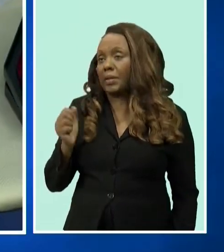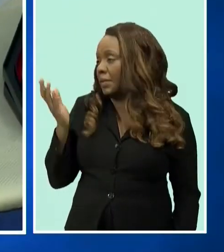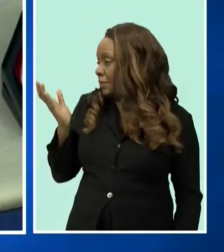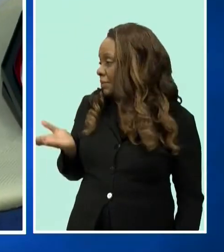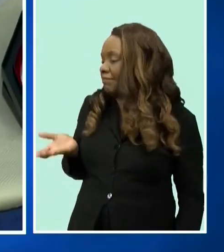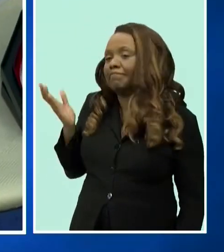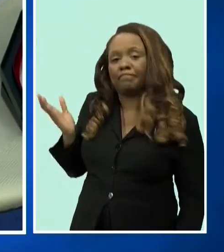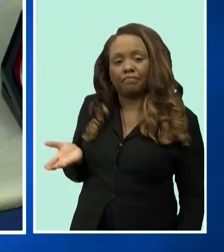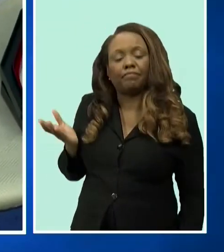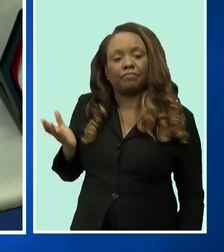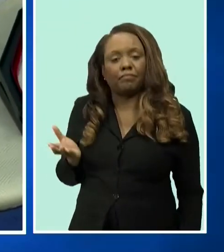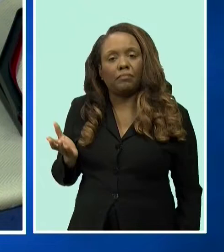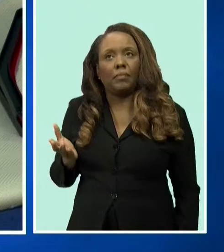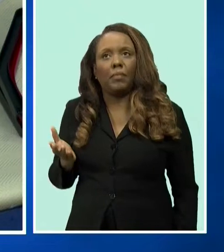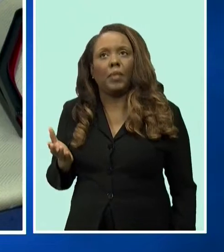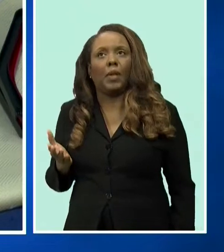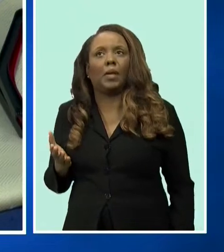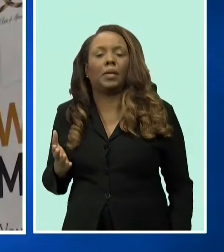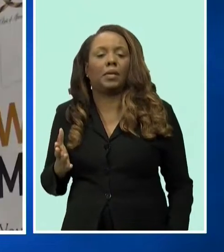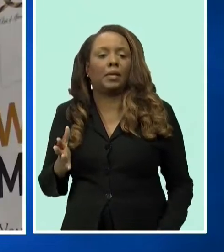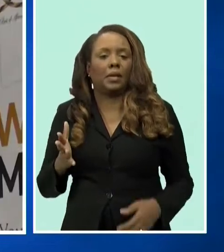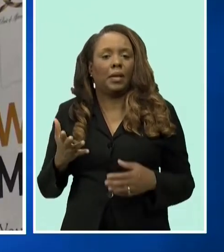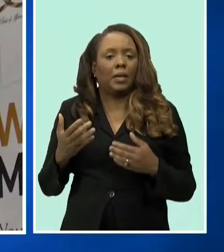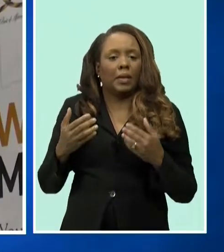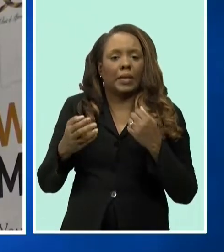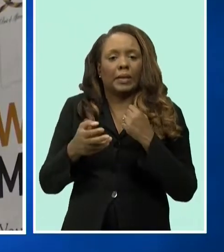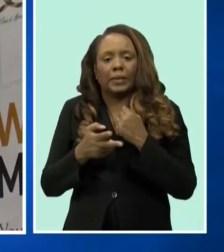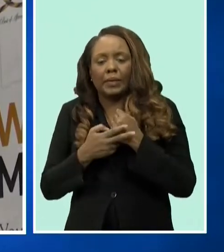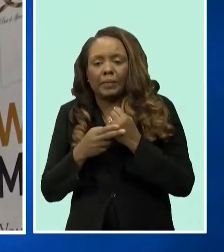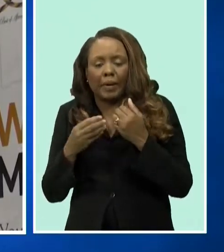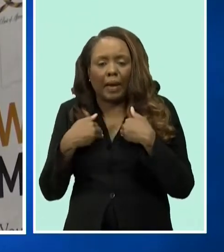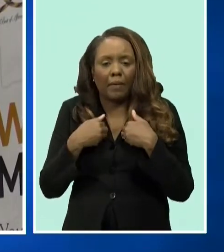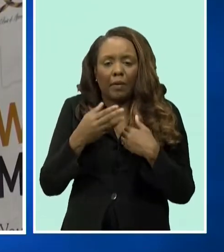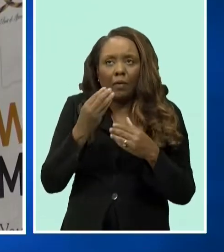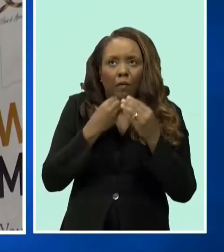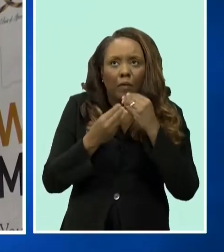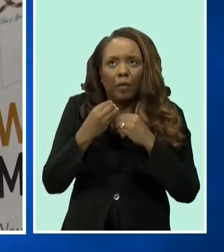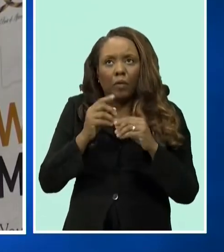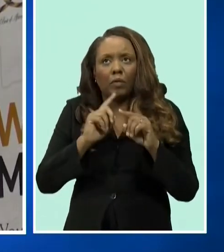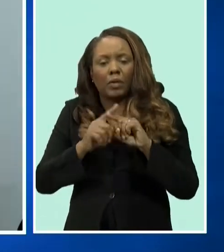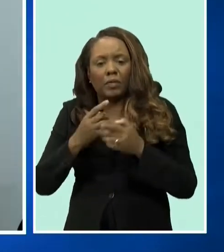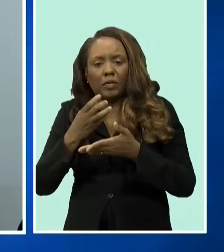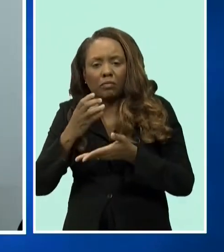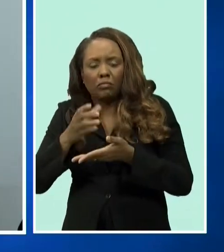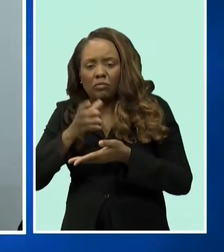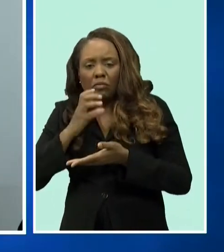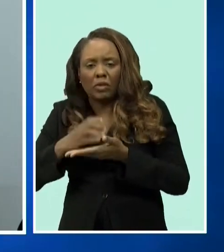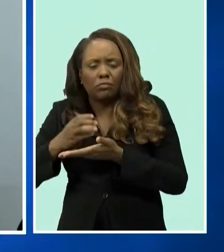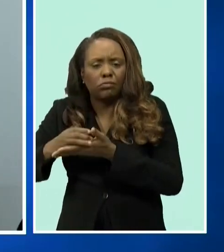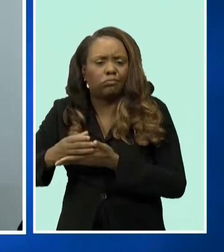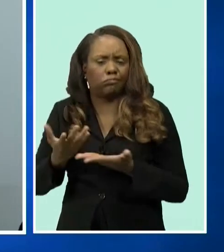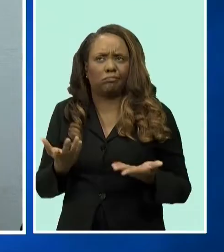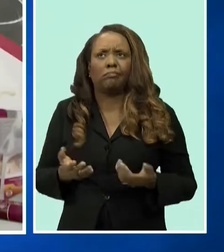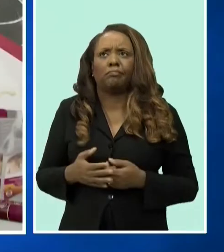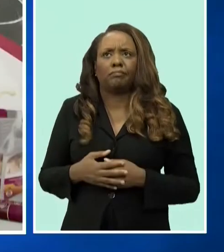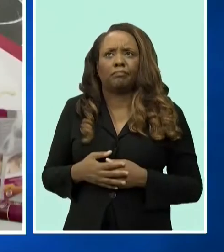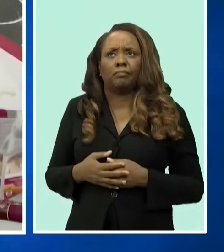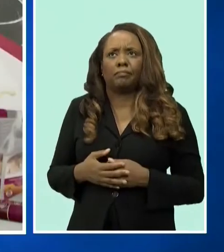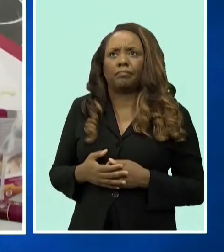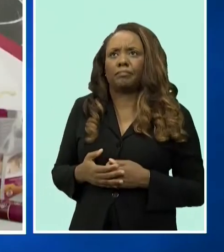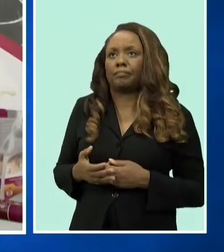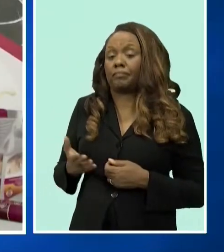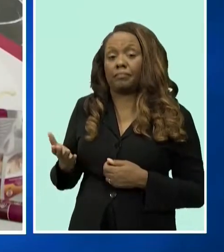storage. Now, he says he's been encouraged so far by the response from local business people. It has been very,